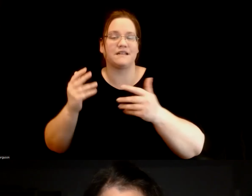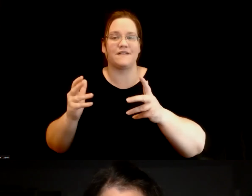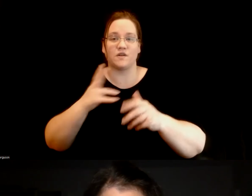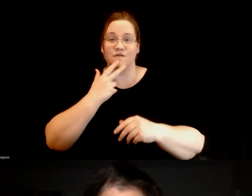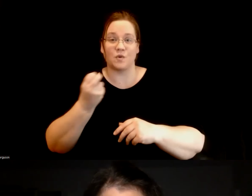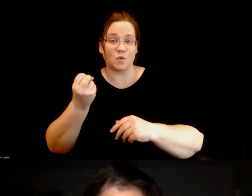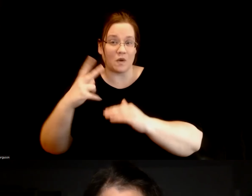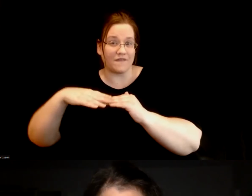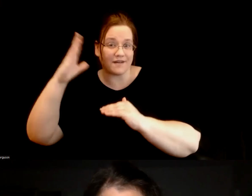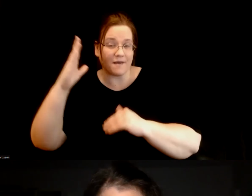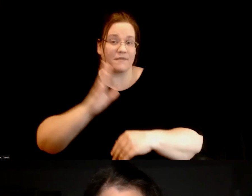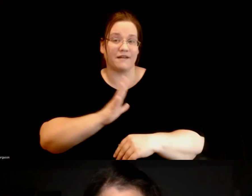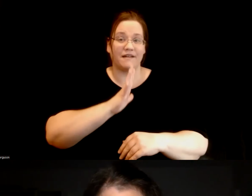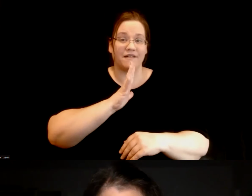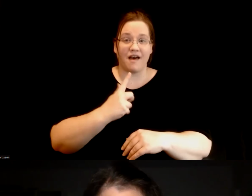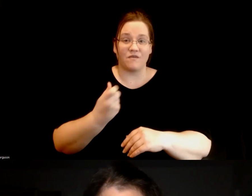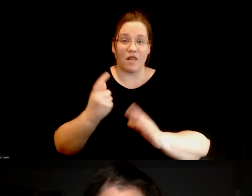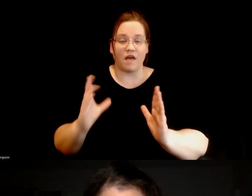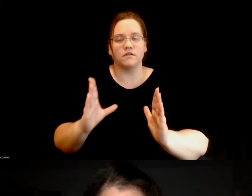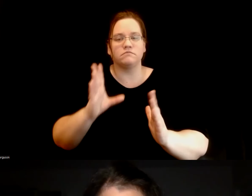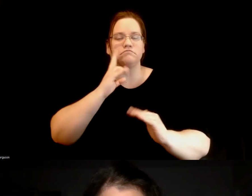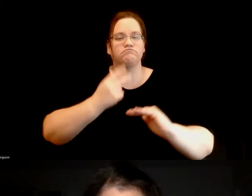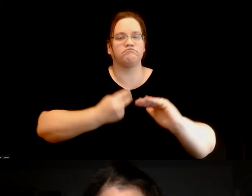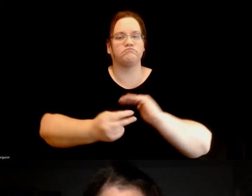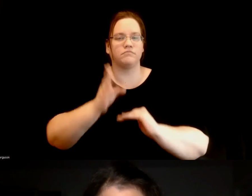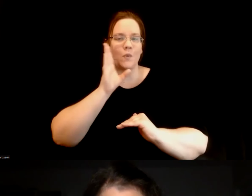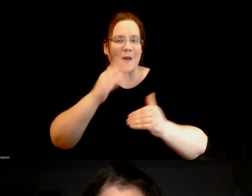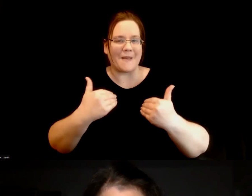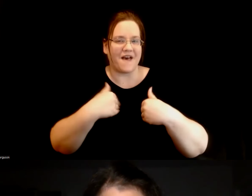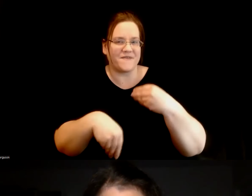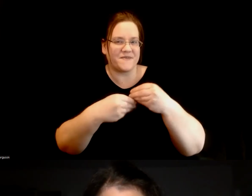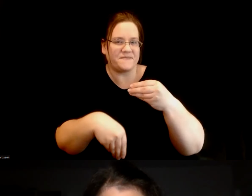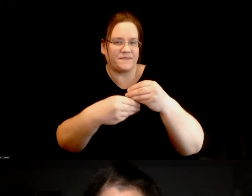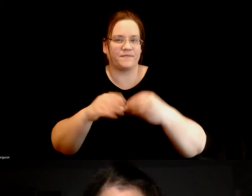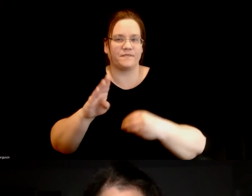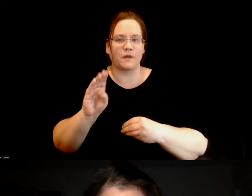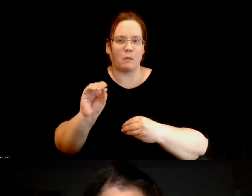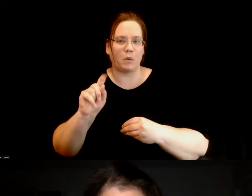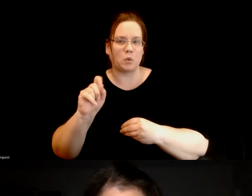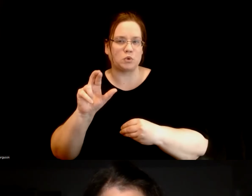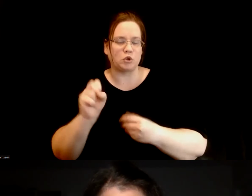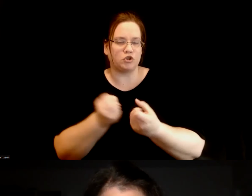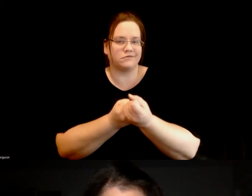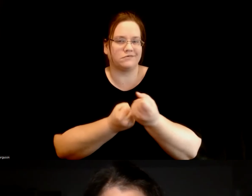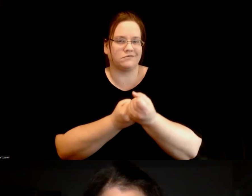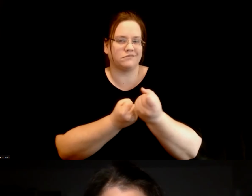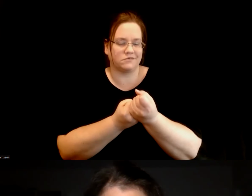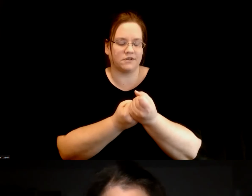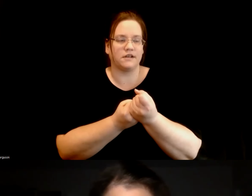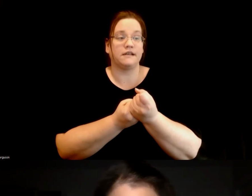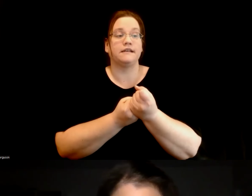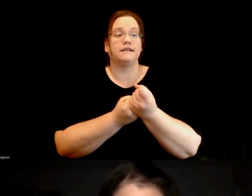For 5 to 11-year-olds, we do anticipate that there will be boosters. And from what I